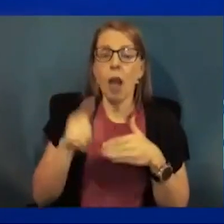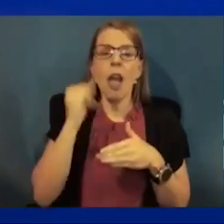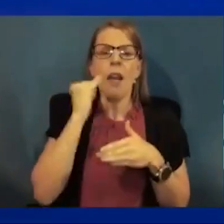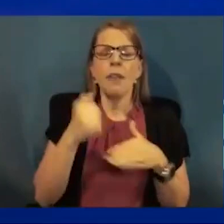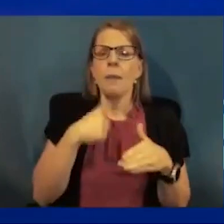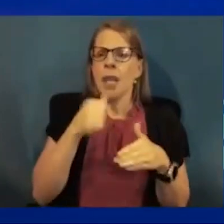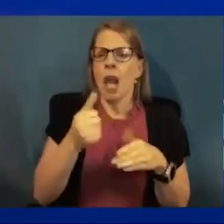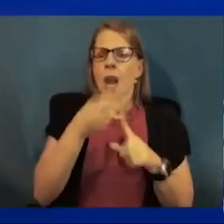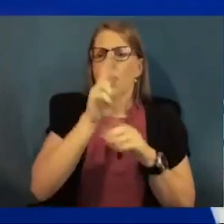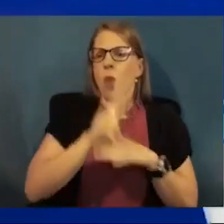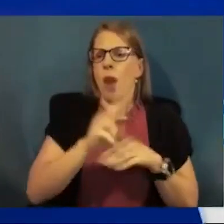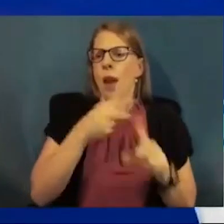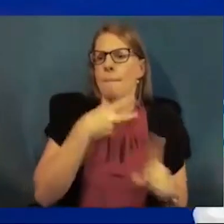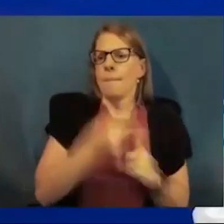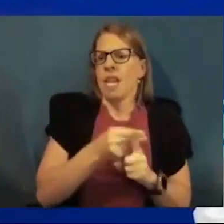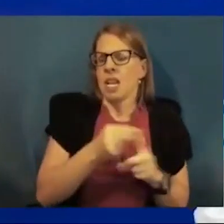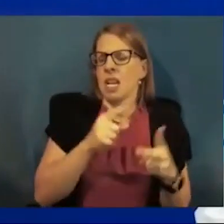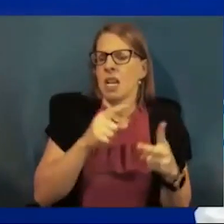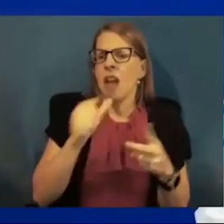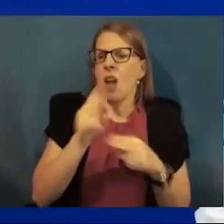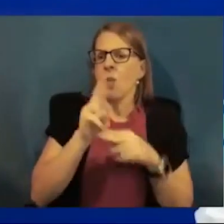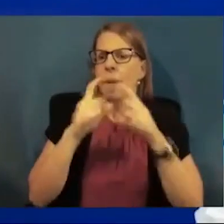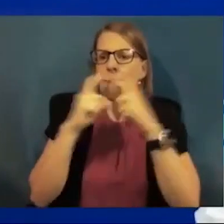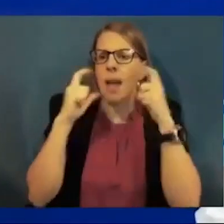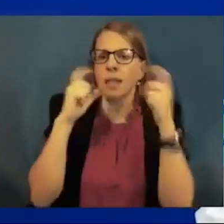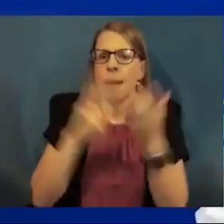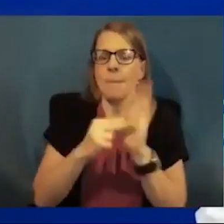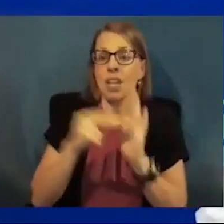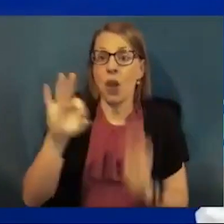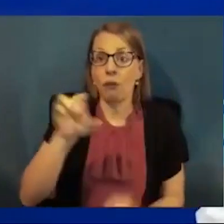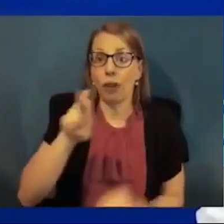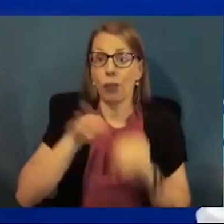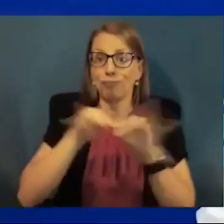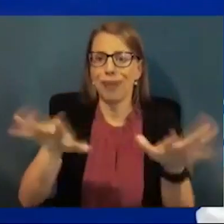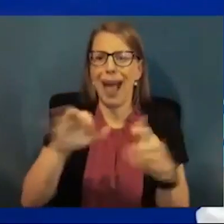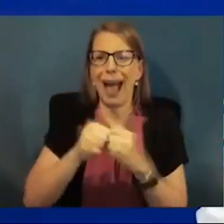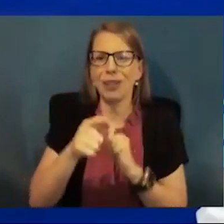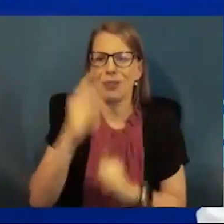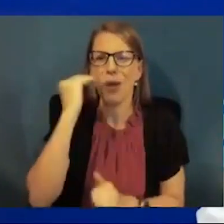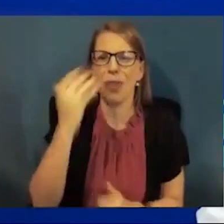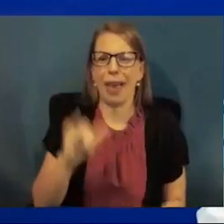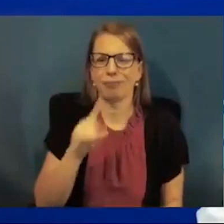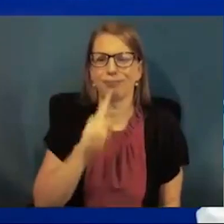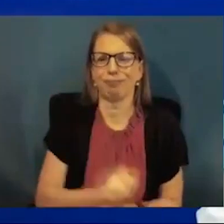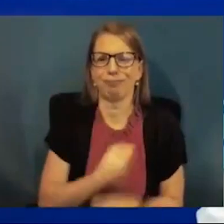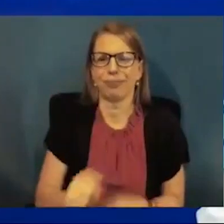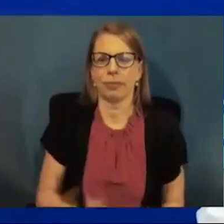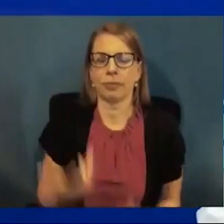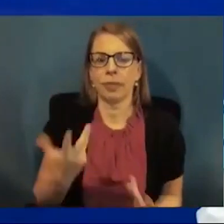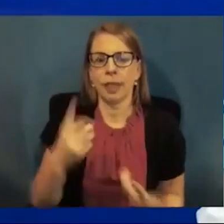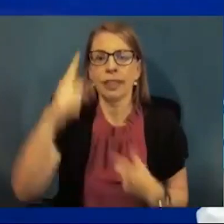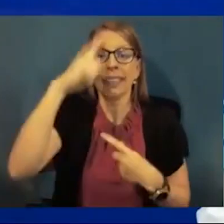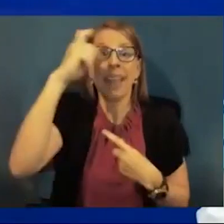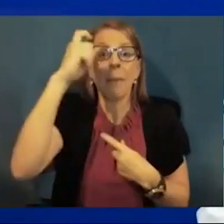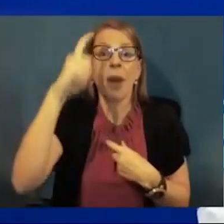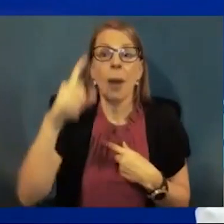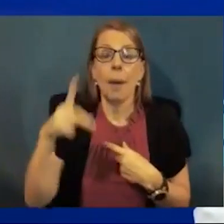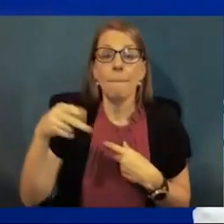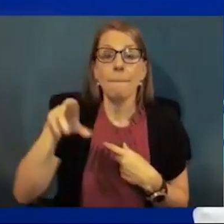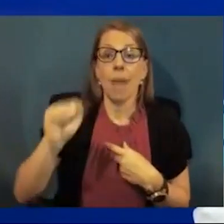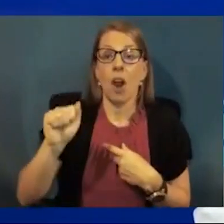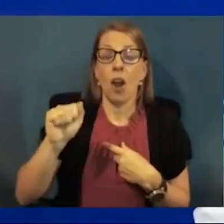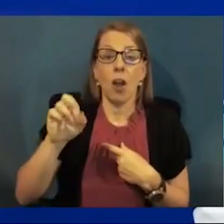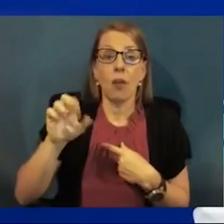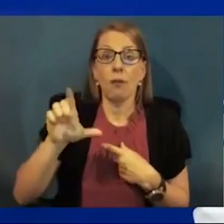not have had an RSV and parainfluenza outbreak. Really? And how do you know that? Because we have had summers with parainfluenza and RSV before. Now, normally they're